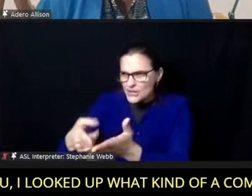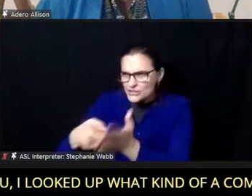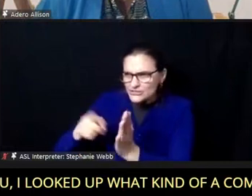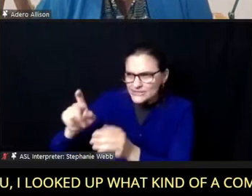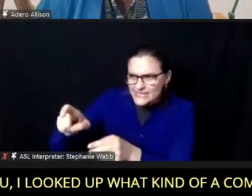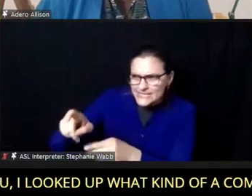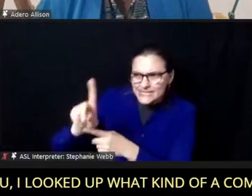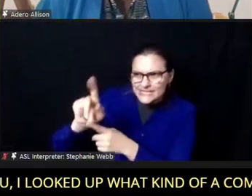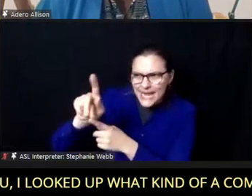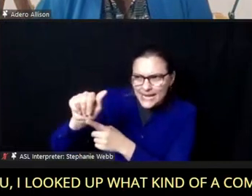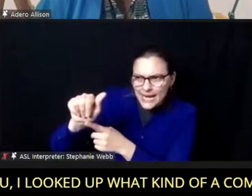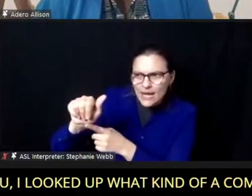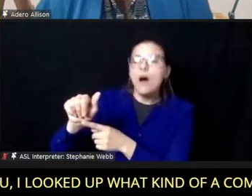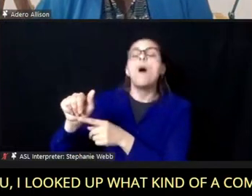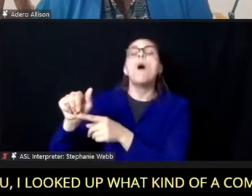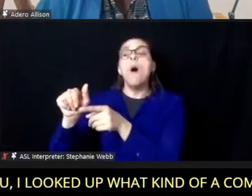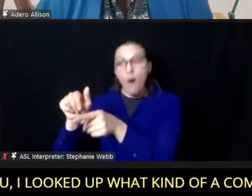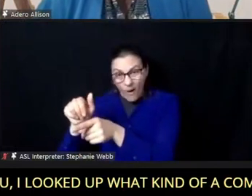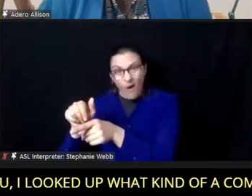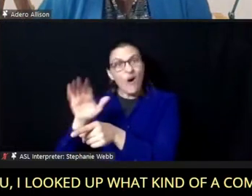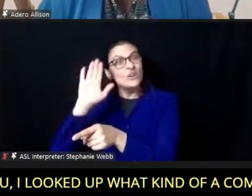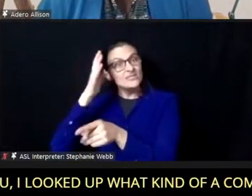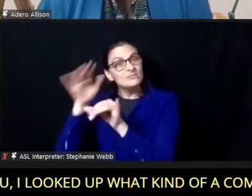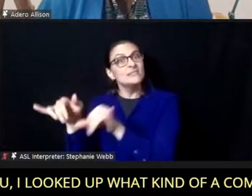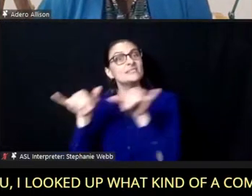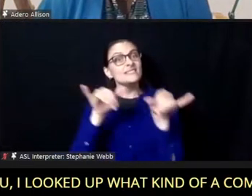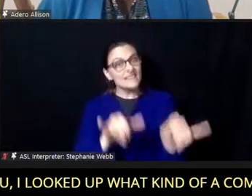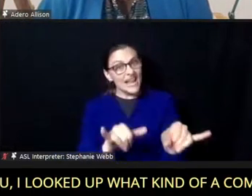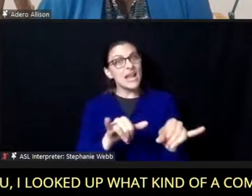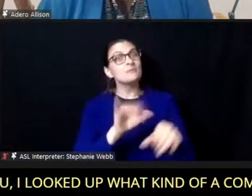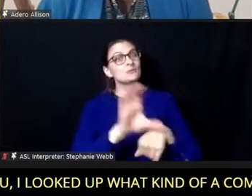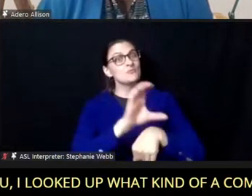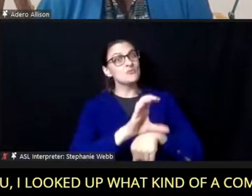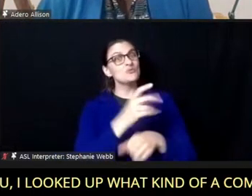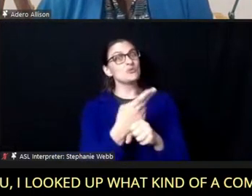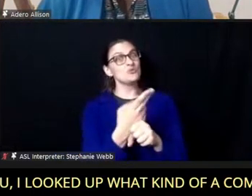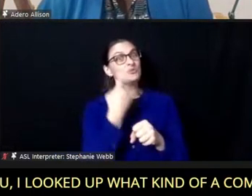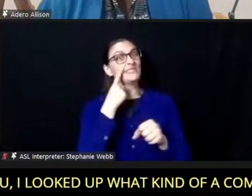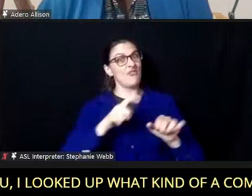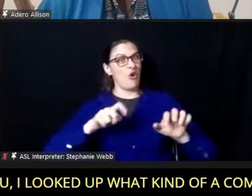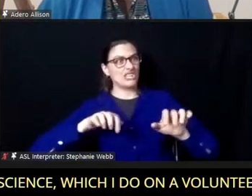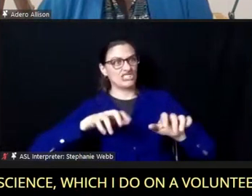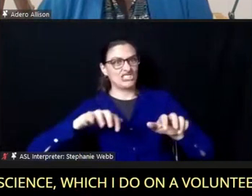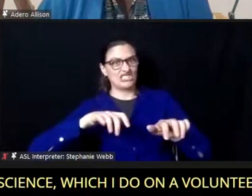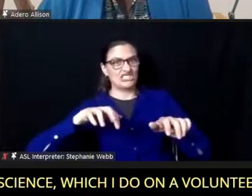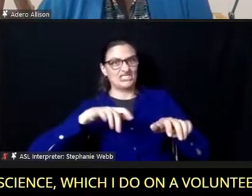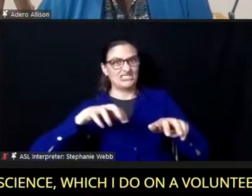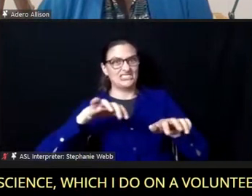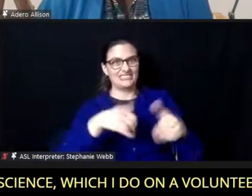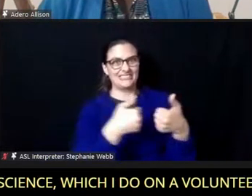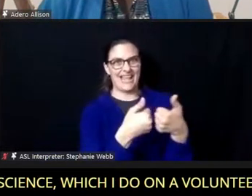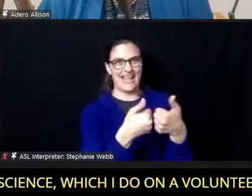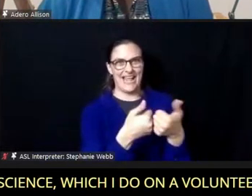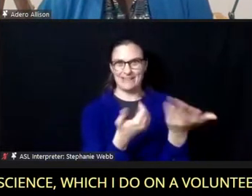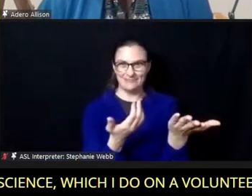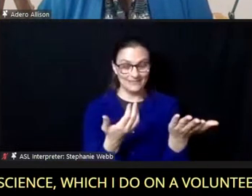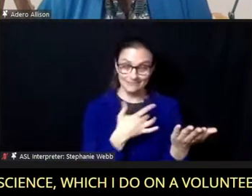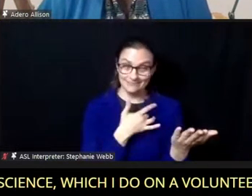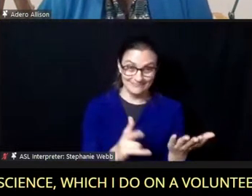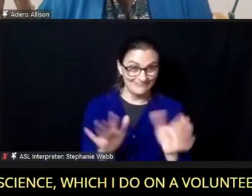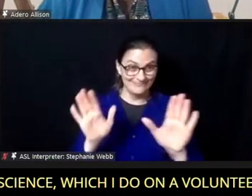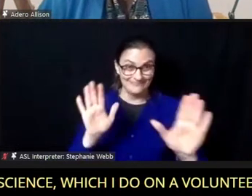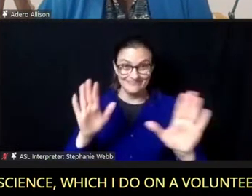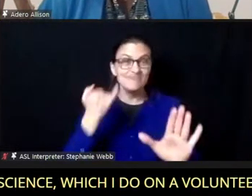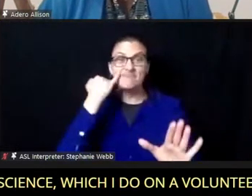data work, you need a gaming computer. But most people just want to like go online and do social media and